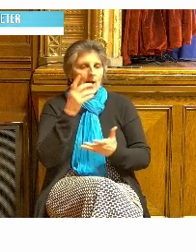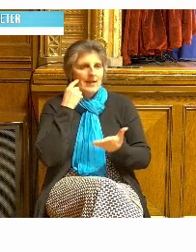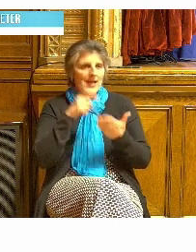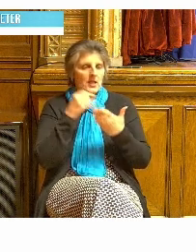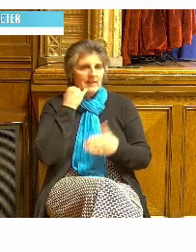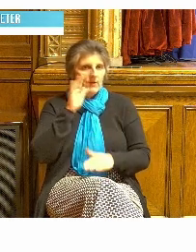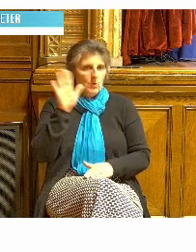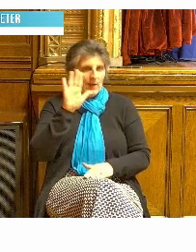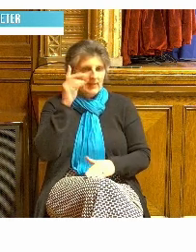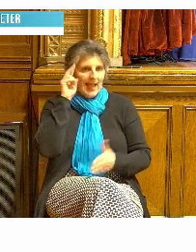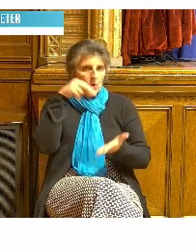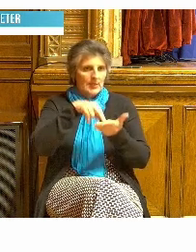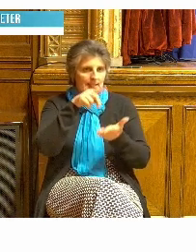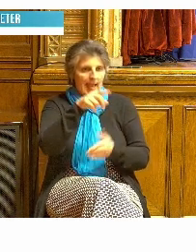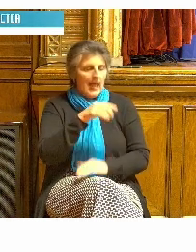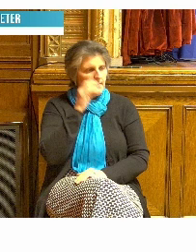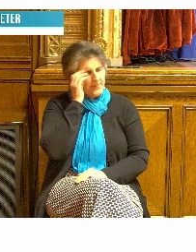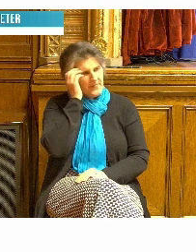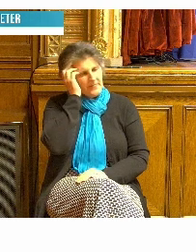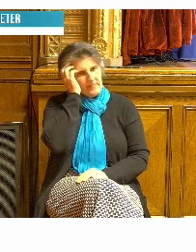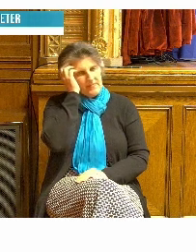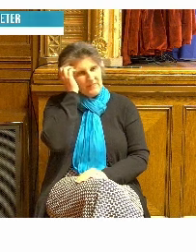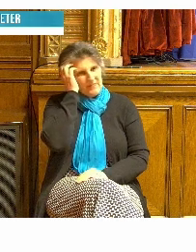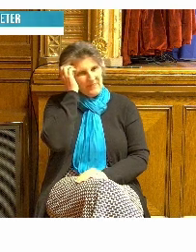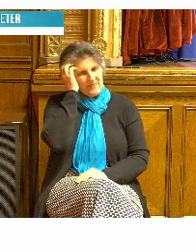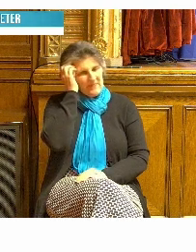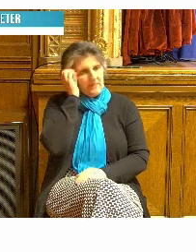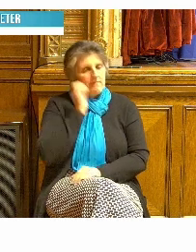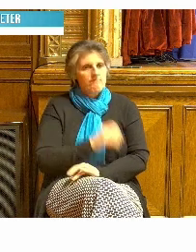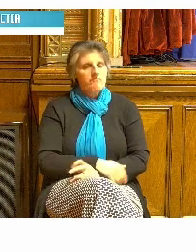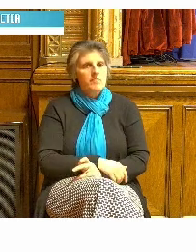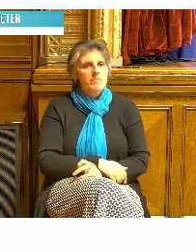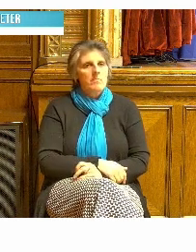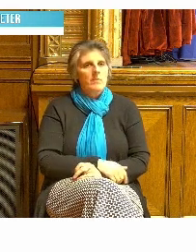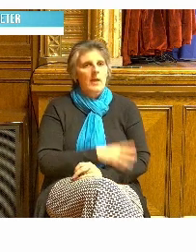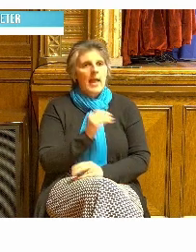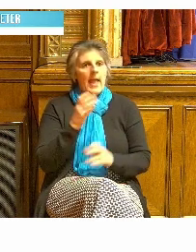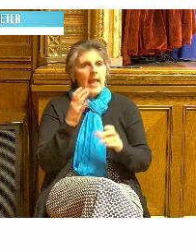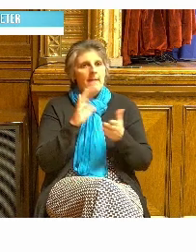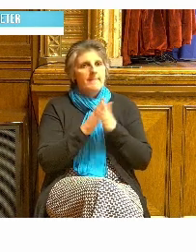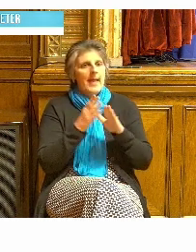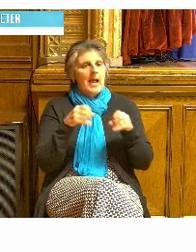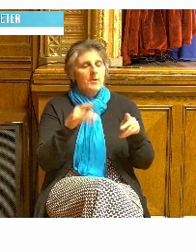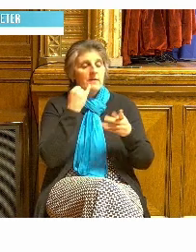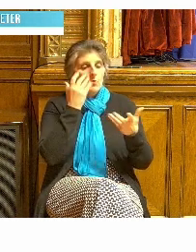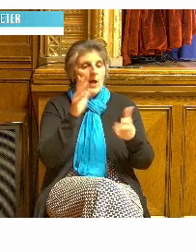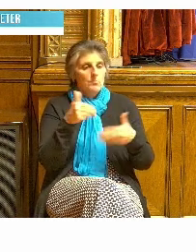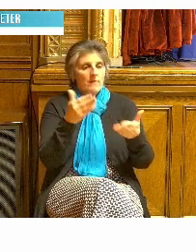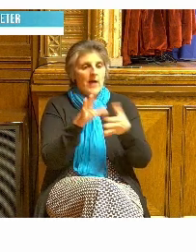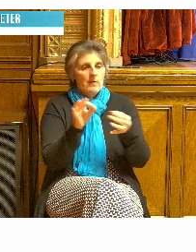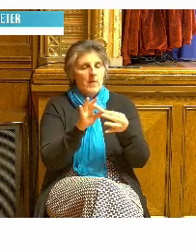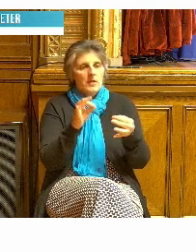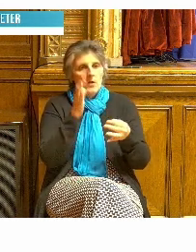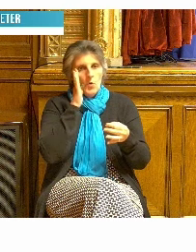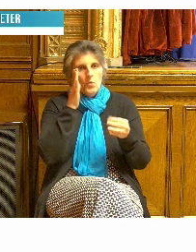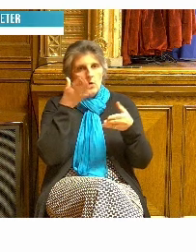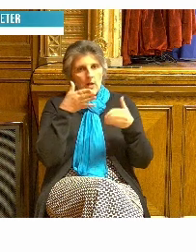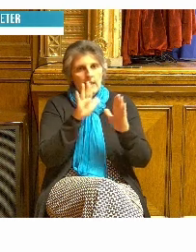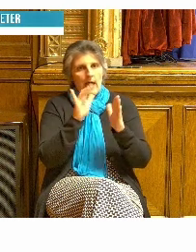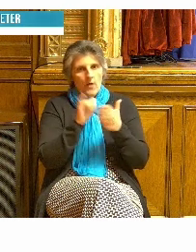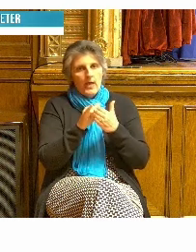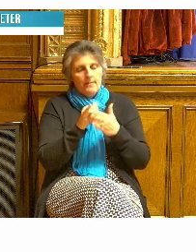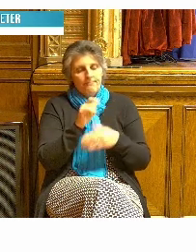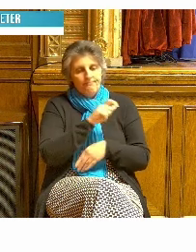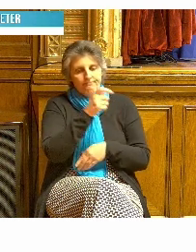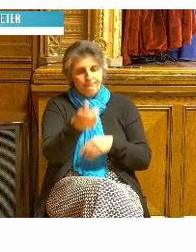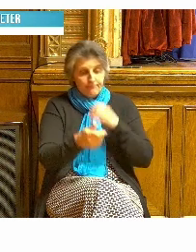wave his hand or stand and make opportunity if he wanted to provide remarks, we would absolutely submit the mic